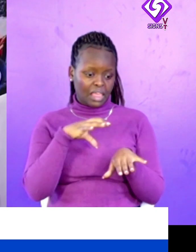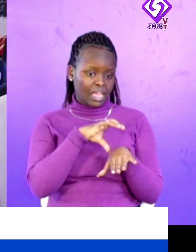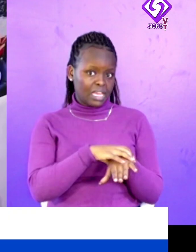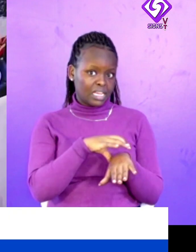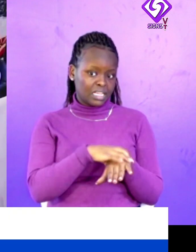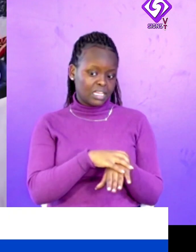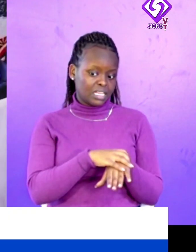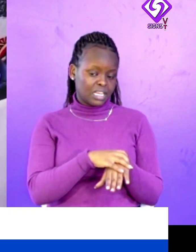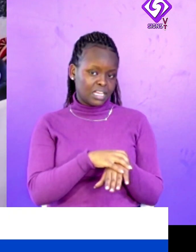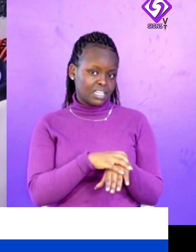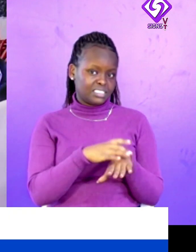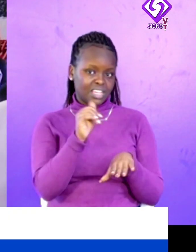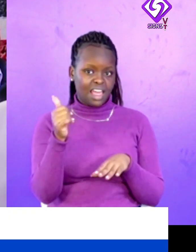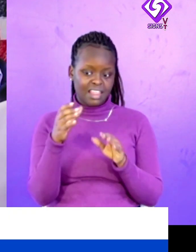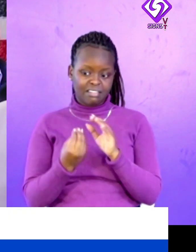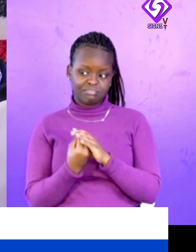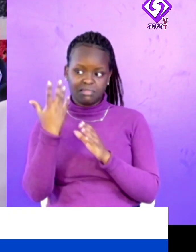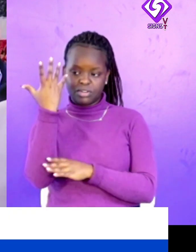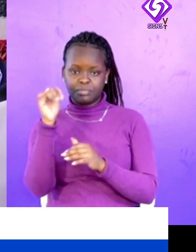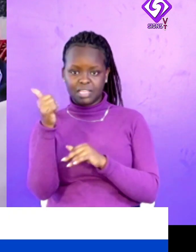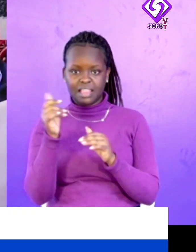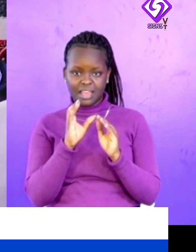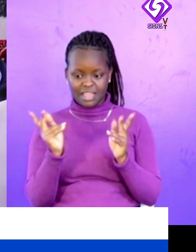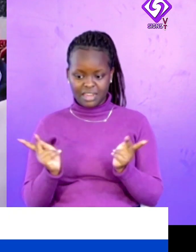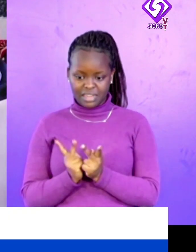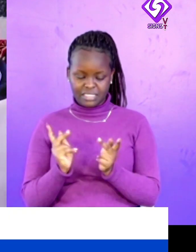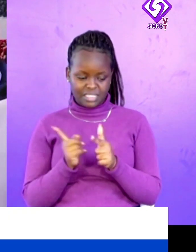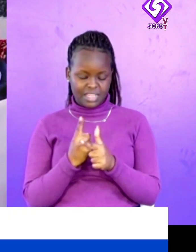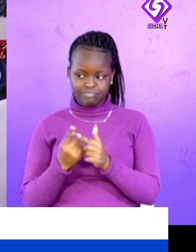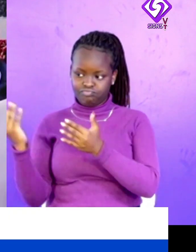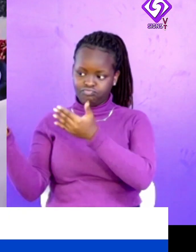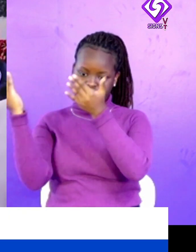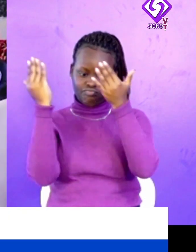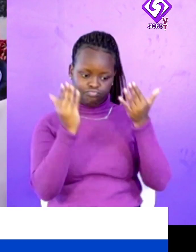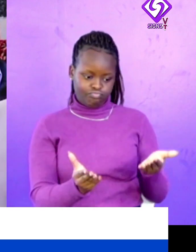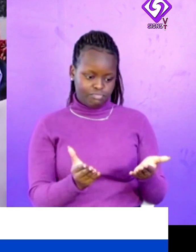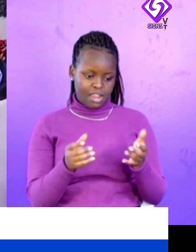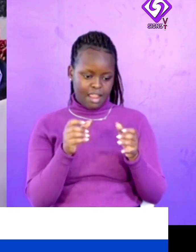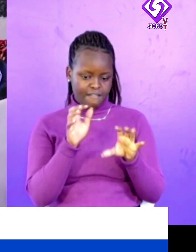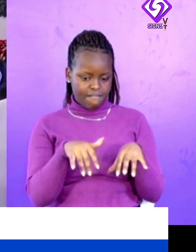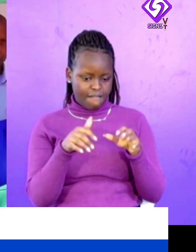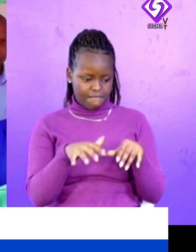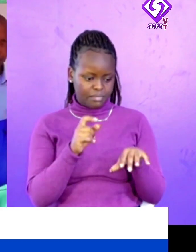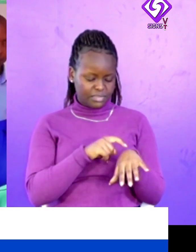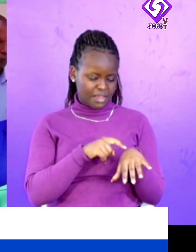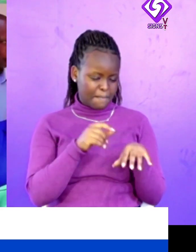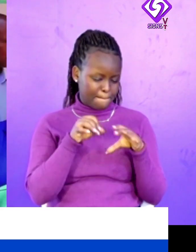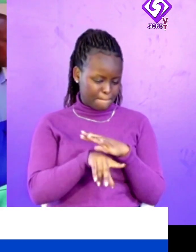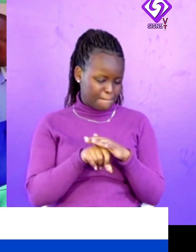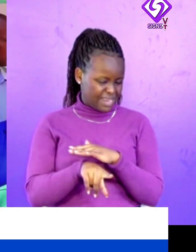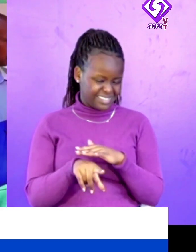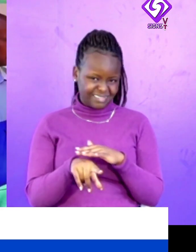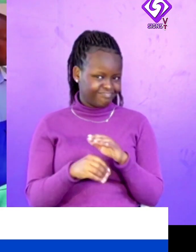maize or other crops for the other areas, then you bring them here, and then farmers, when they plant, they don't perform. They'll be